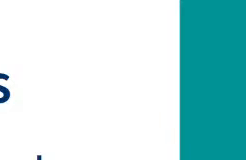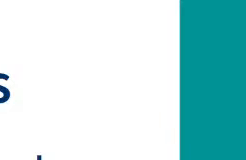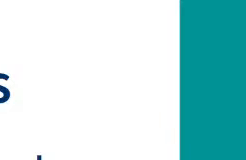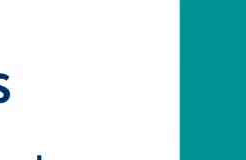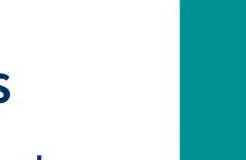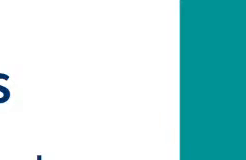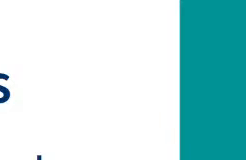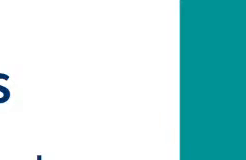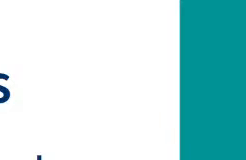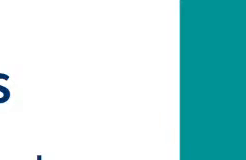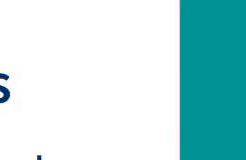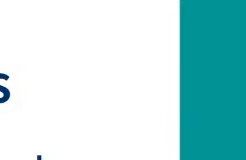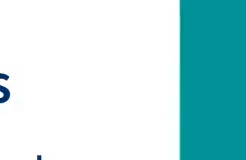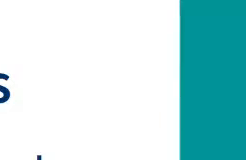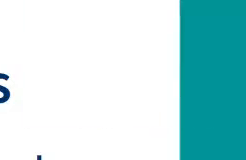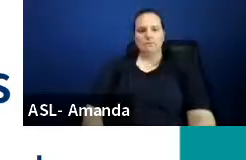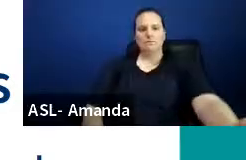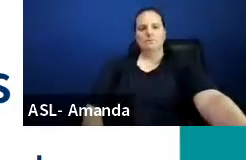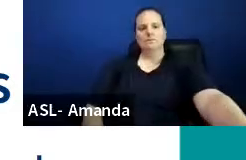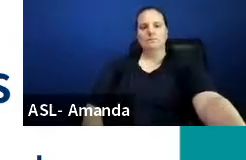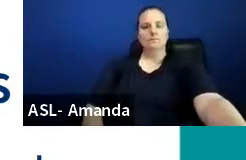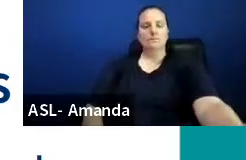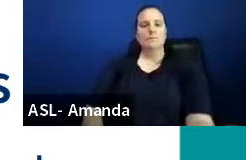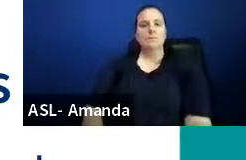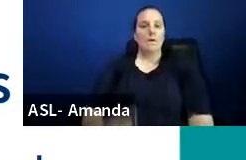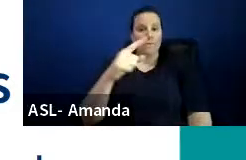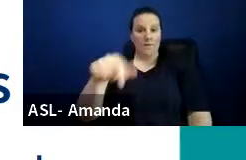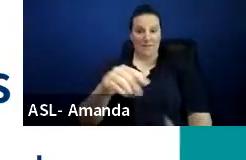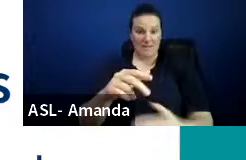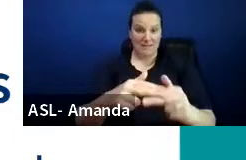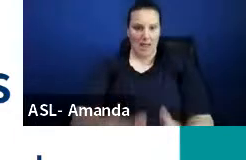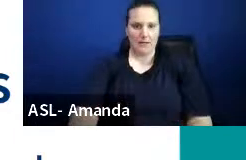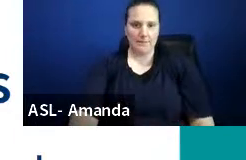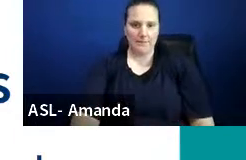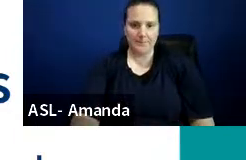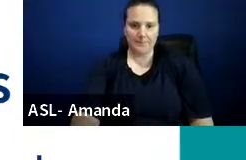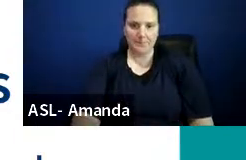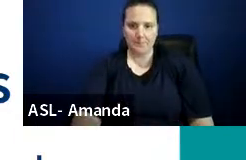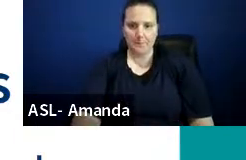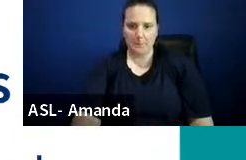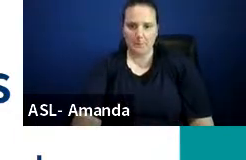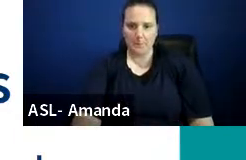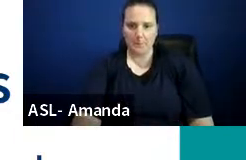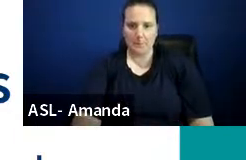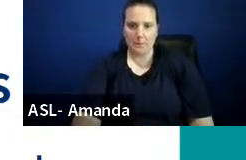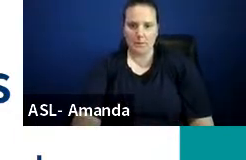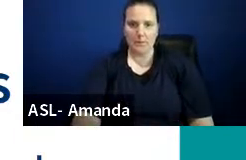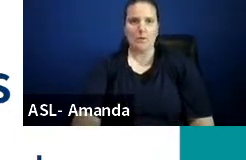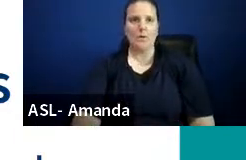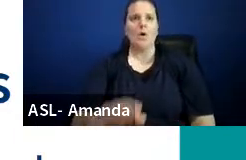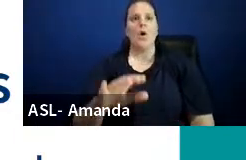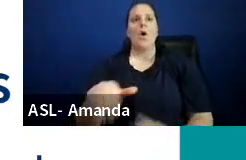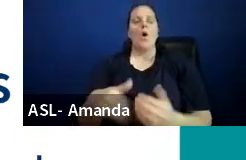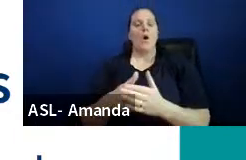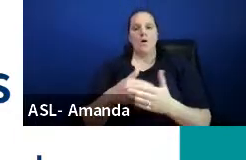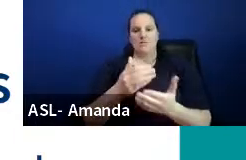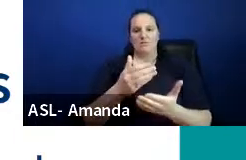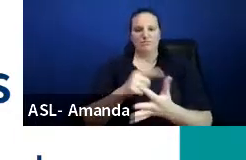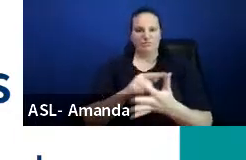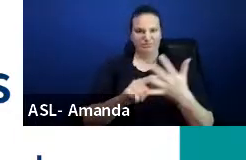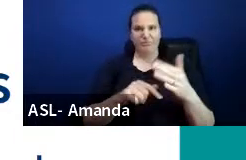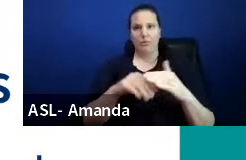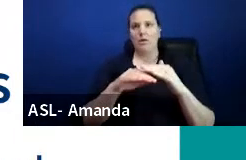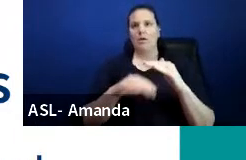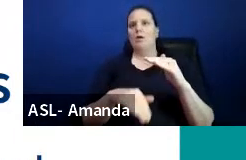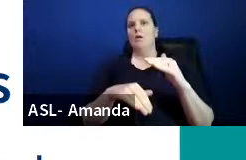Perfect. So for this slide, all the elements that are below will reflect the leading and